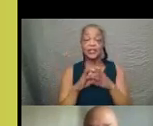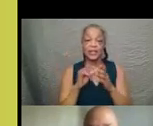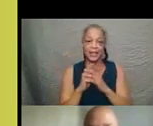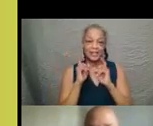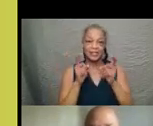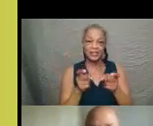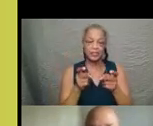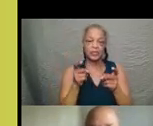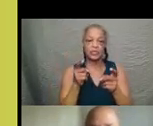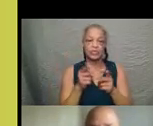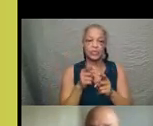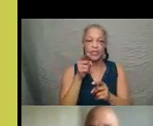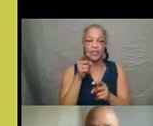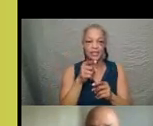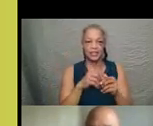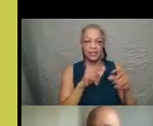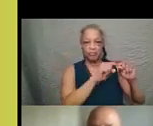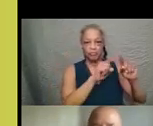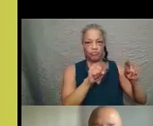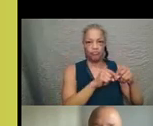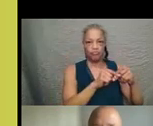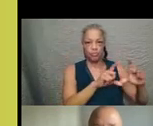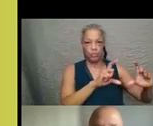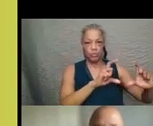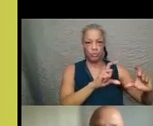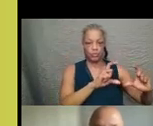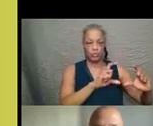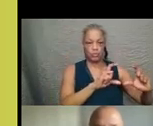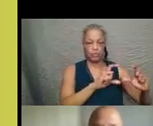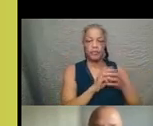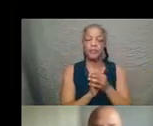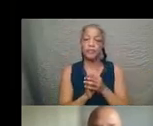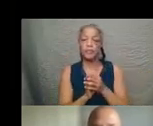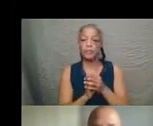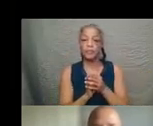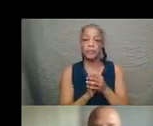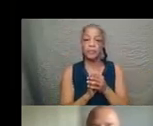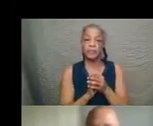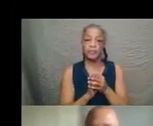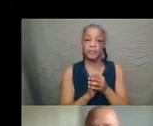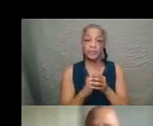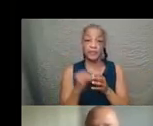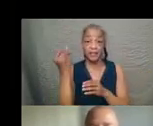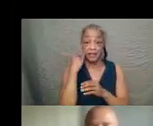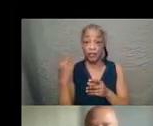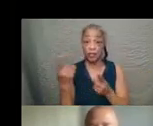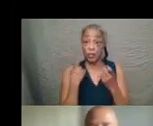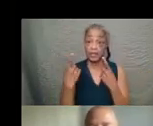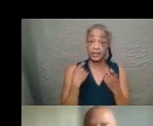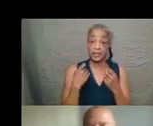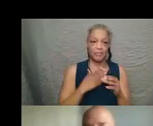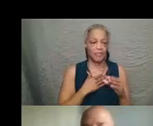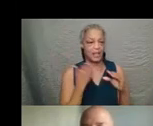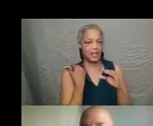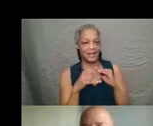through this, and we'll also drop the link in the chat. And then also, if you have questions, this is my email,